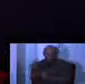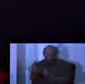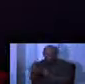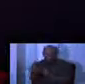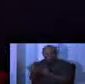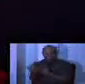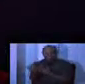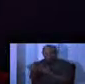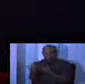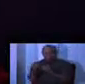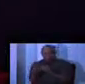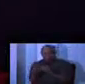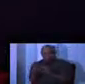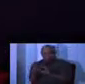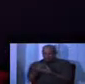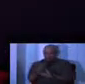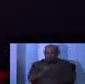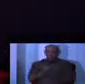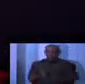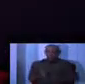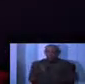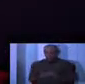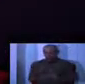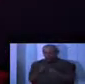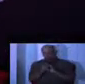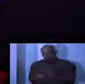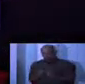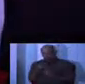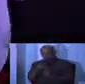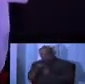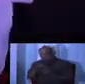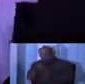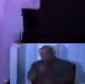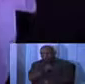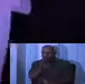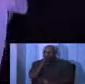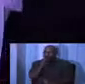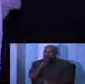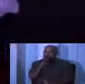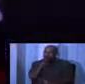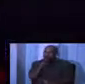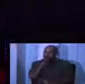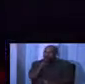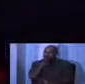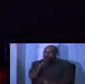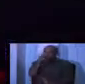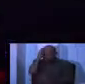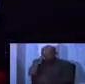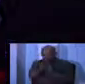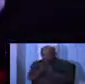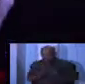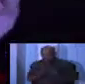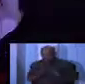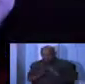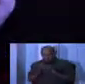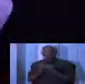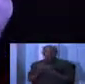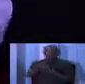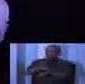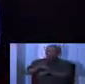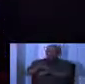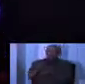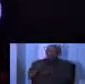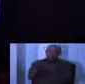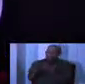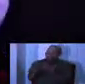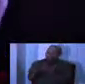our own life's stories. To remind ourselves that this is really a faith of values. Even though the church may have